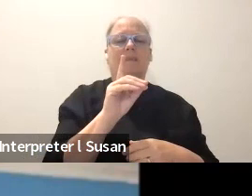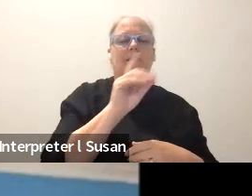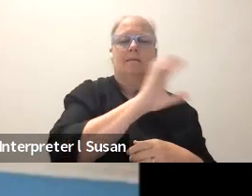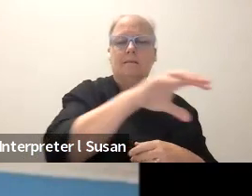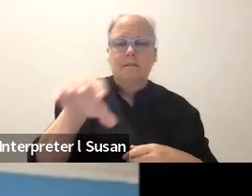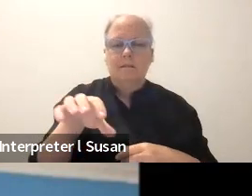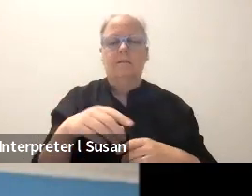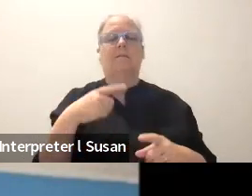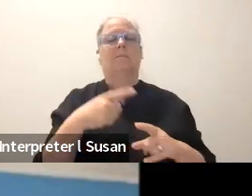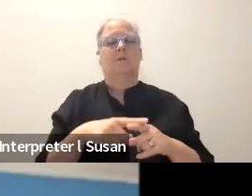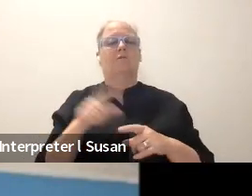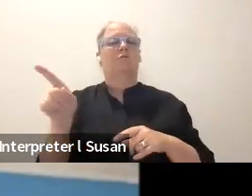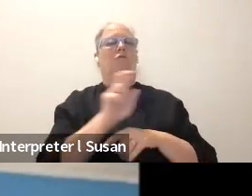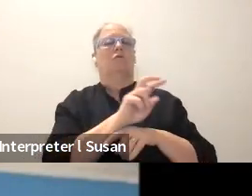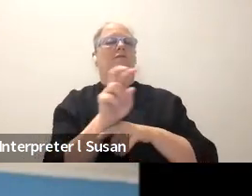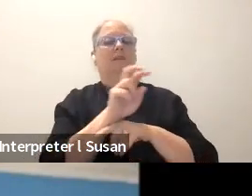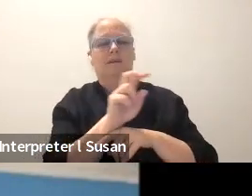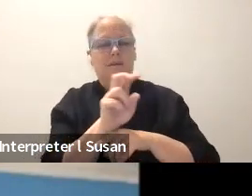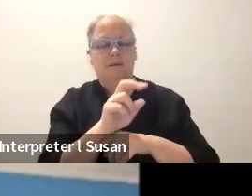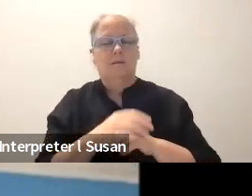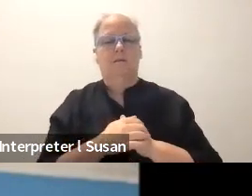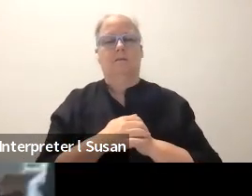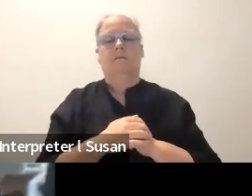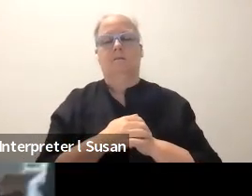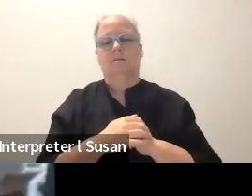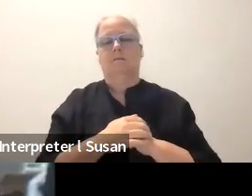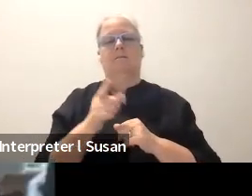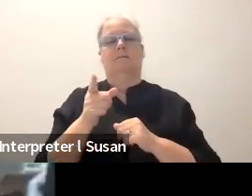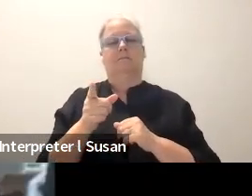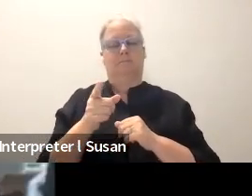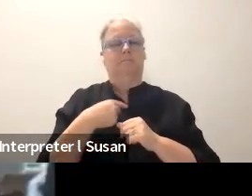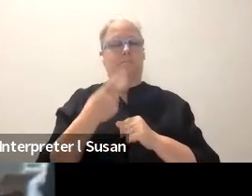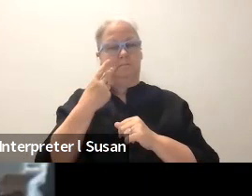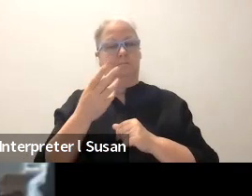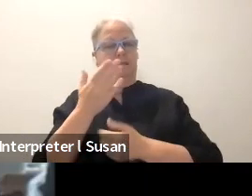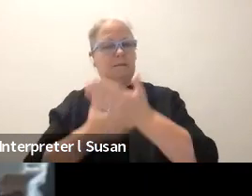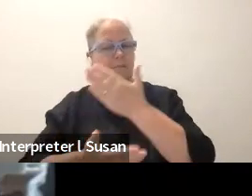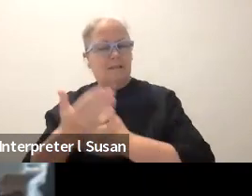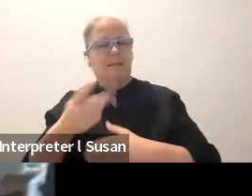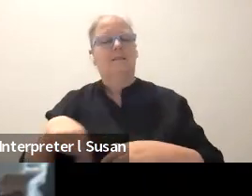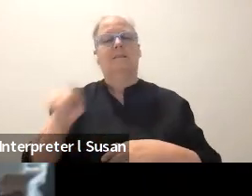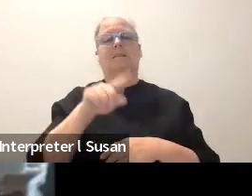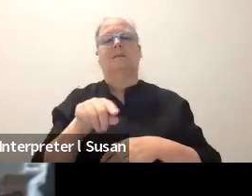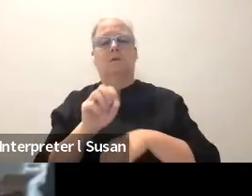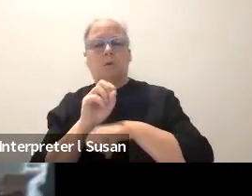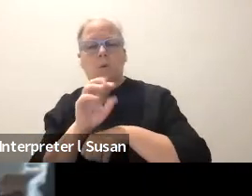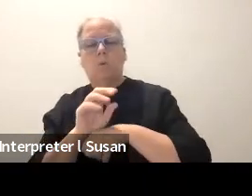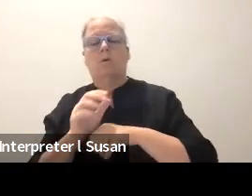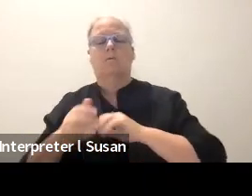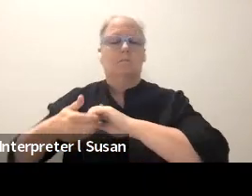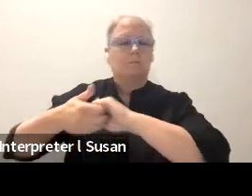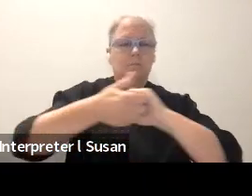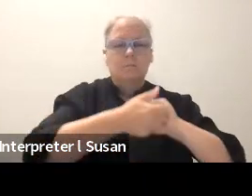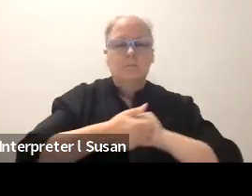The different department heads from both entities, both government and disability, consulted and collaborated using